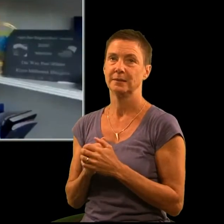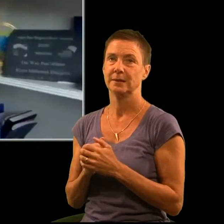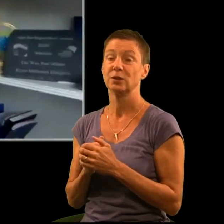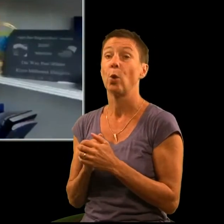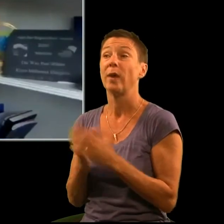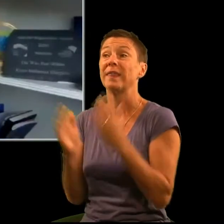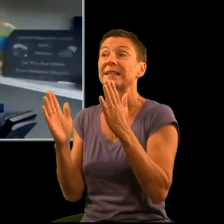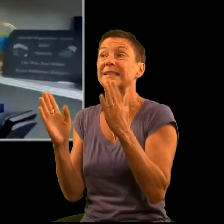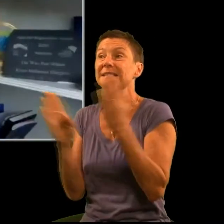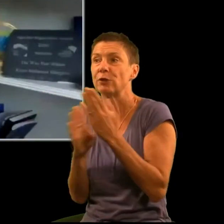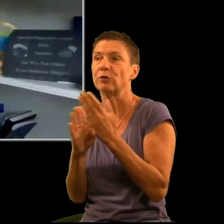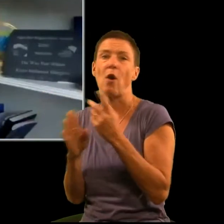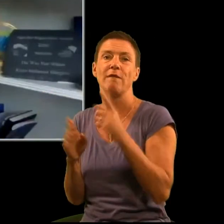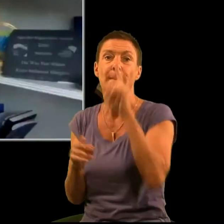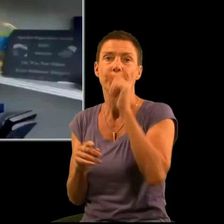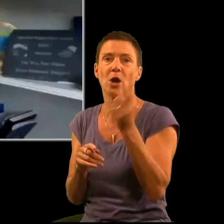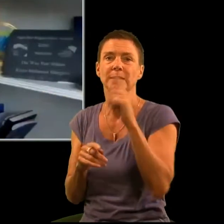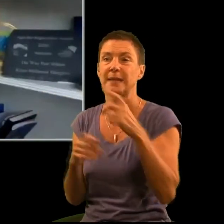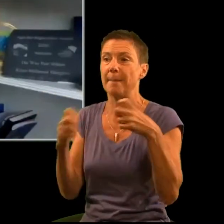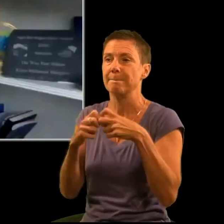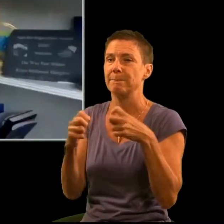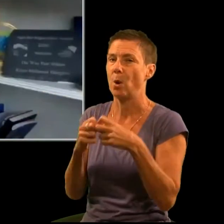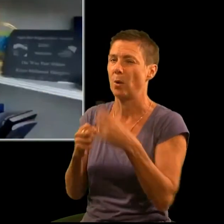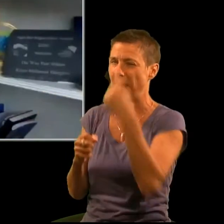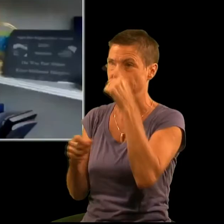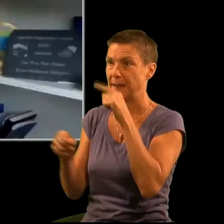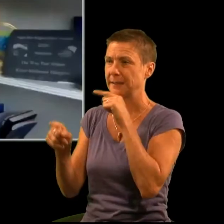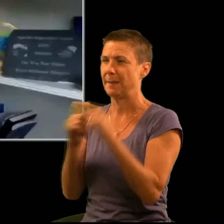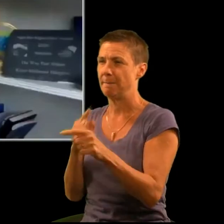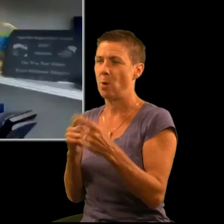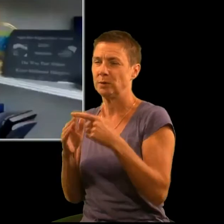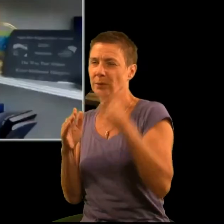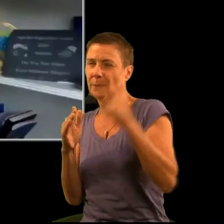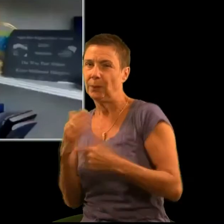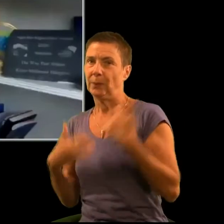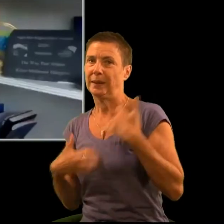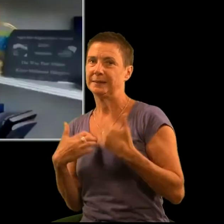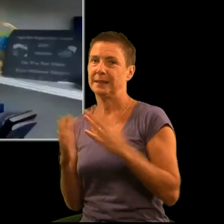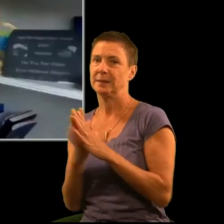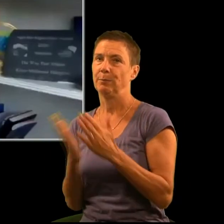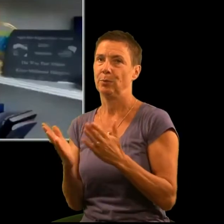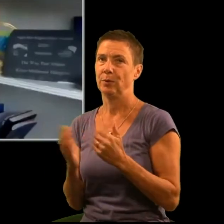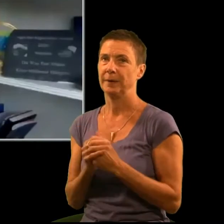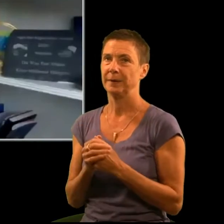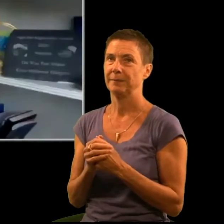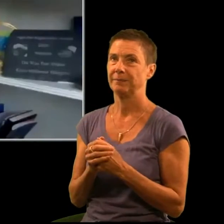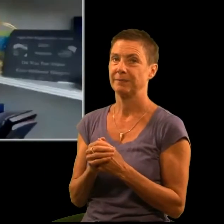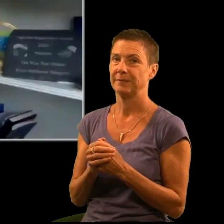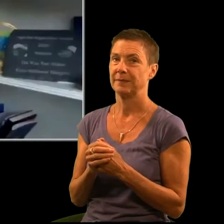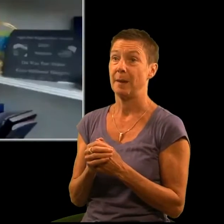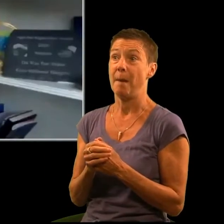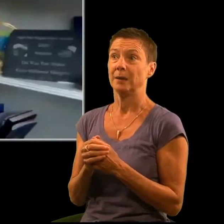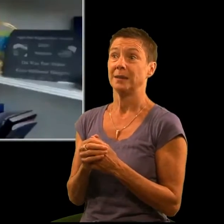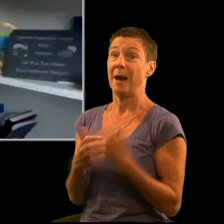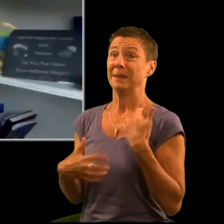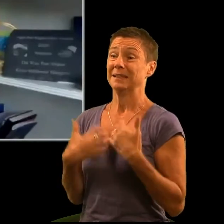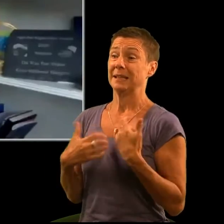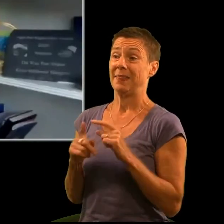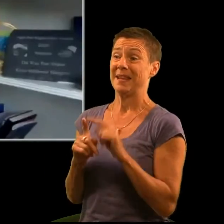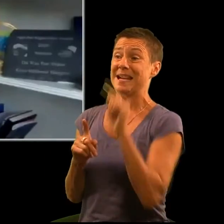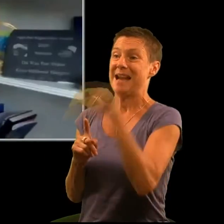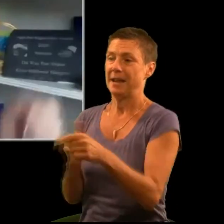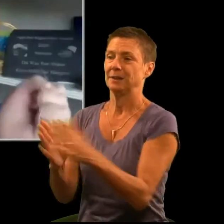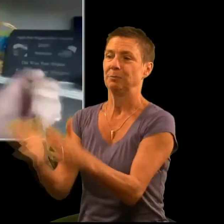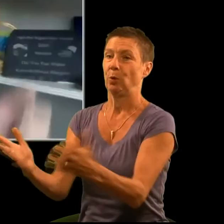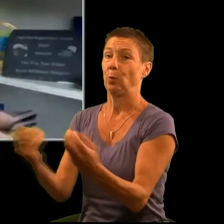Birds and Bone, I think, is my best book. I think it's my most exciting book, my most textured book. But I'm really excited. We'll soon be announcing the book that I'm doing in